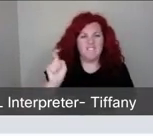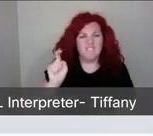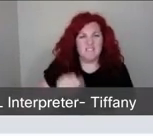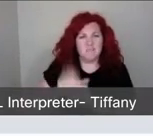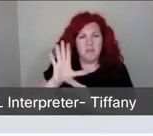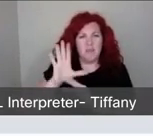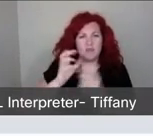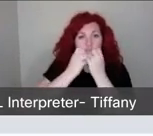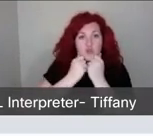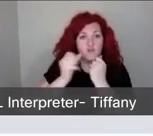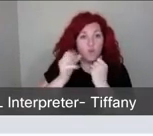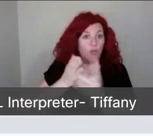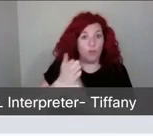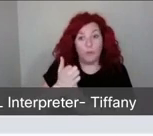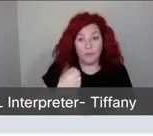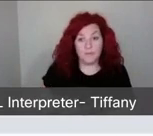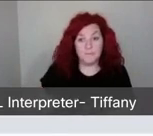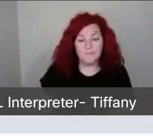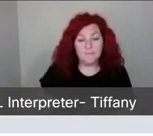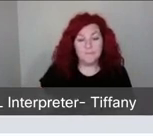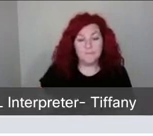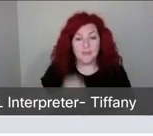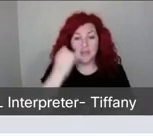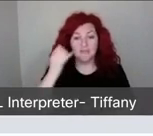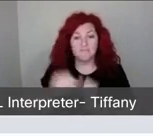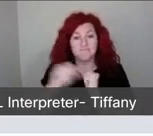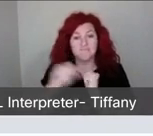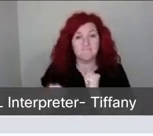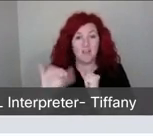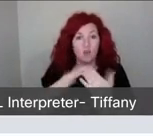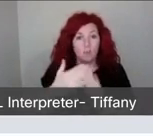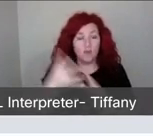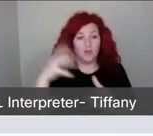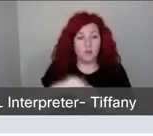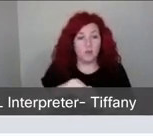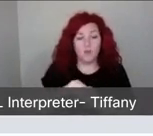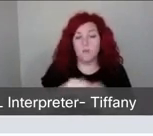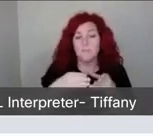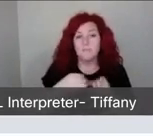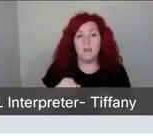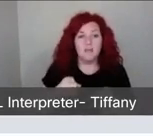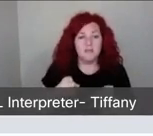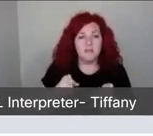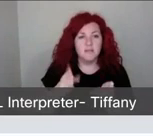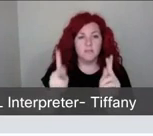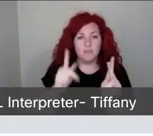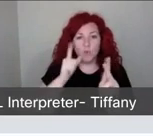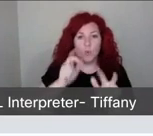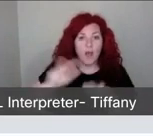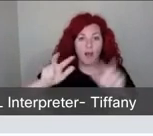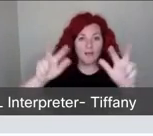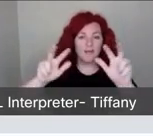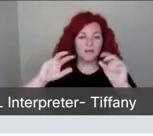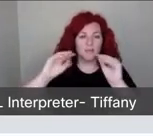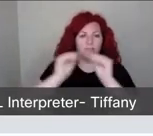Preserves or even through it. If you extend that dynamic community, it also includes the paths of those who hike and extend more deeply